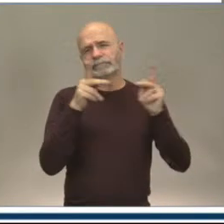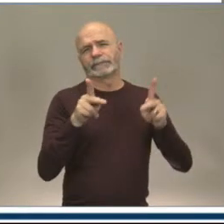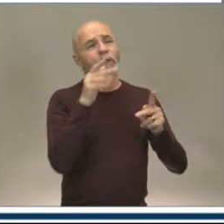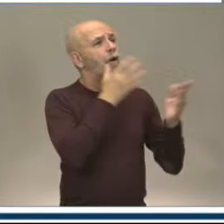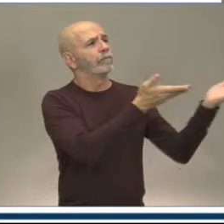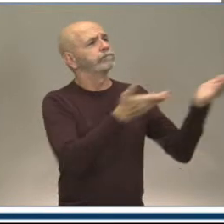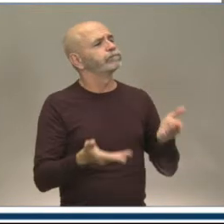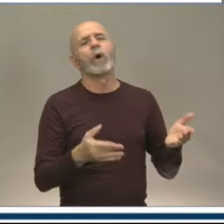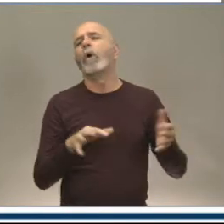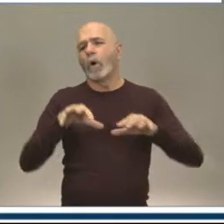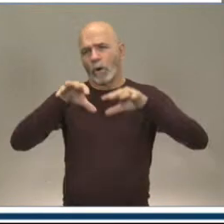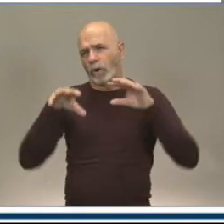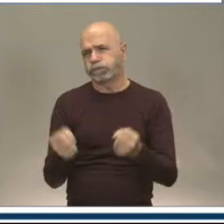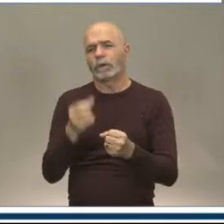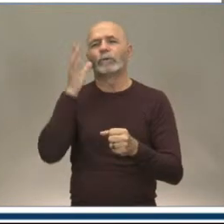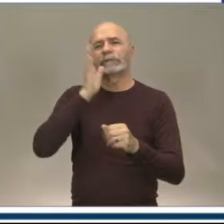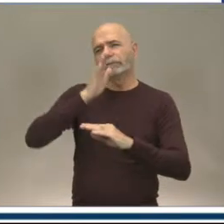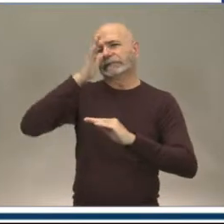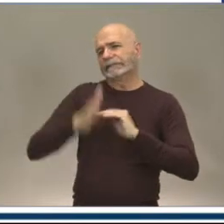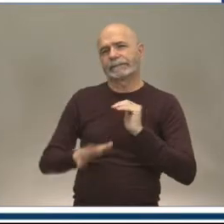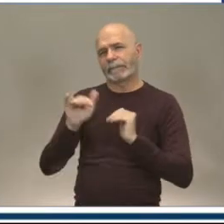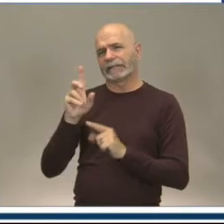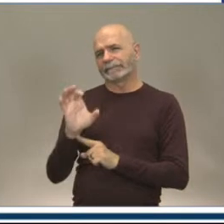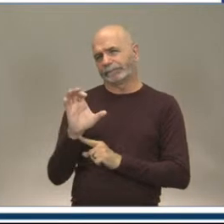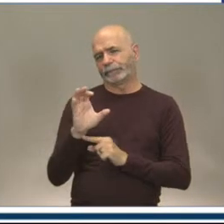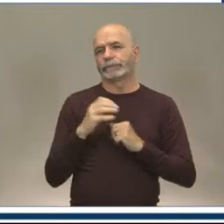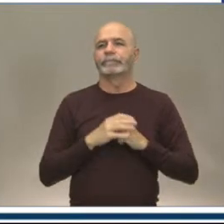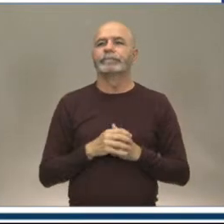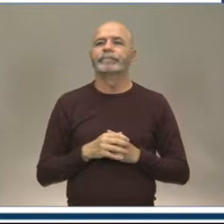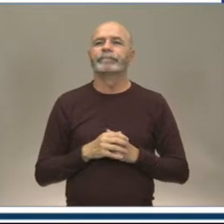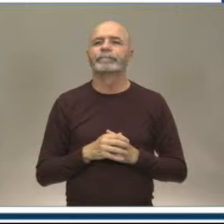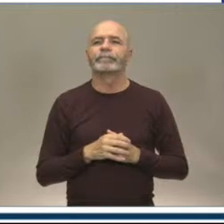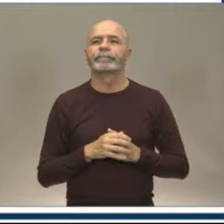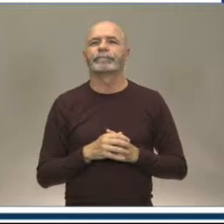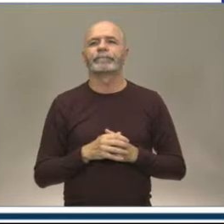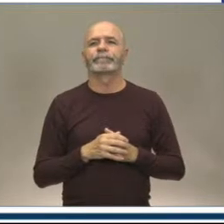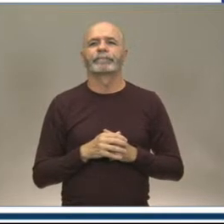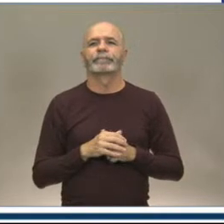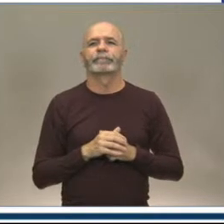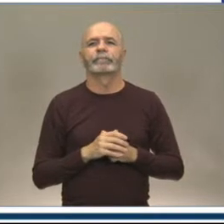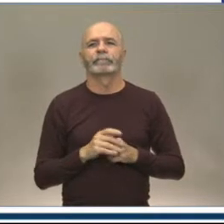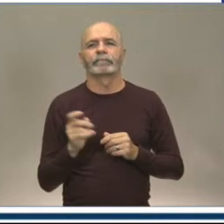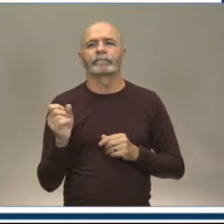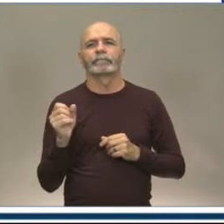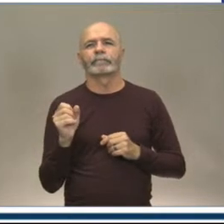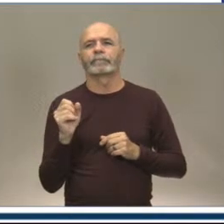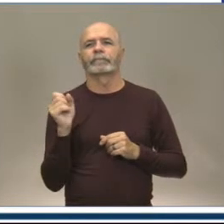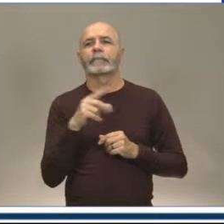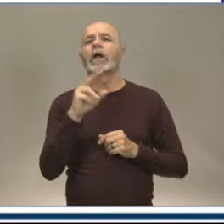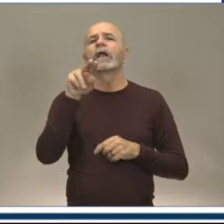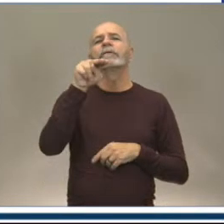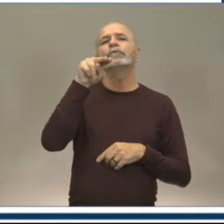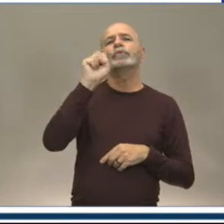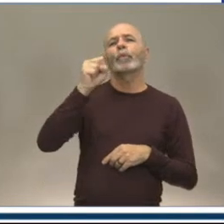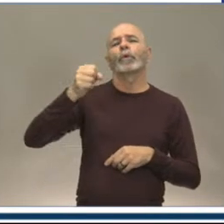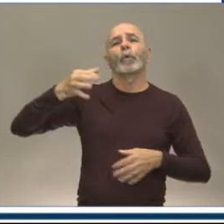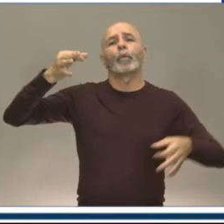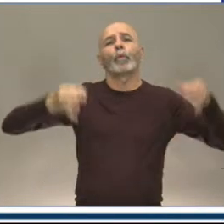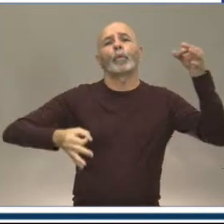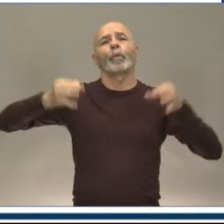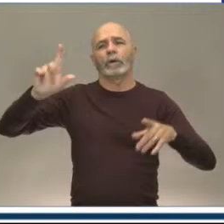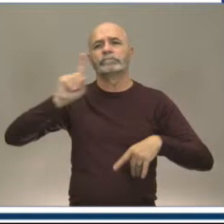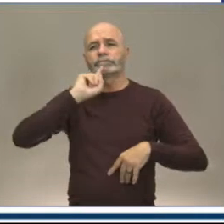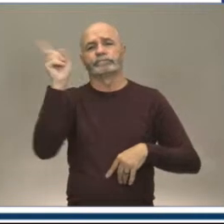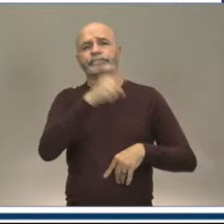weeks in December. Nova Scotia's courts are refusing to tell us if there are judges who are not vaccinated, and they won't even